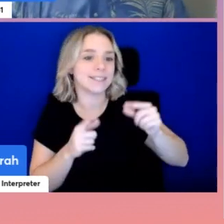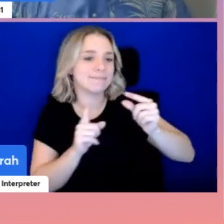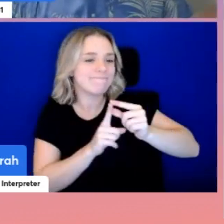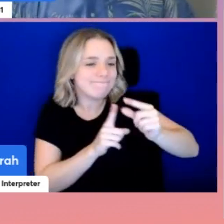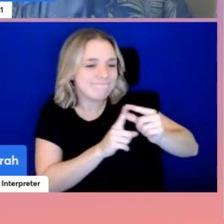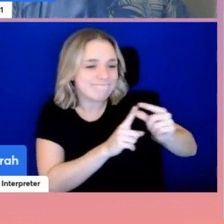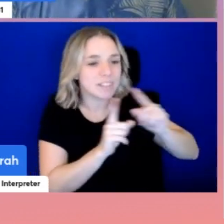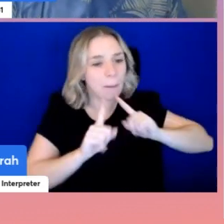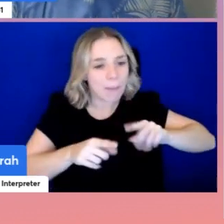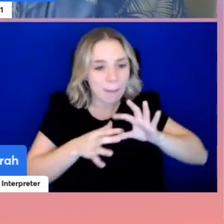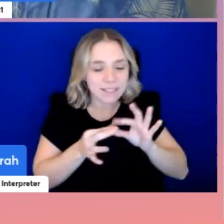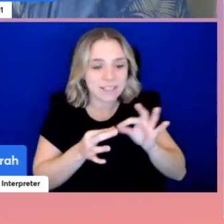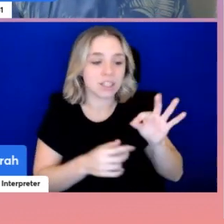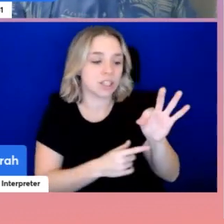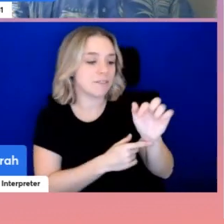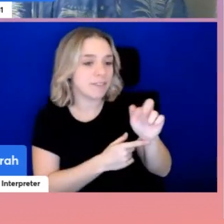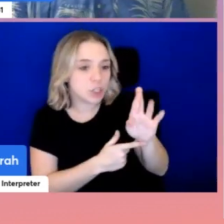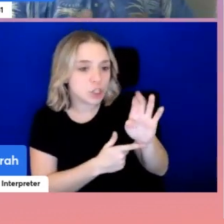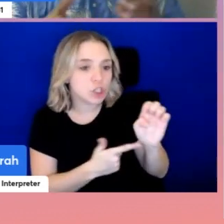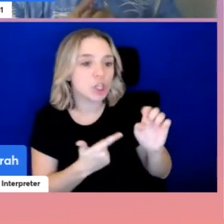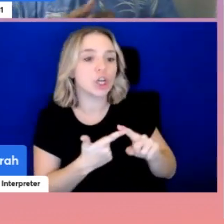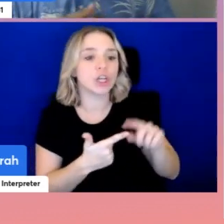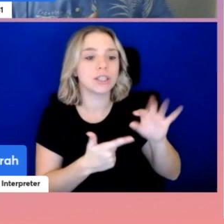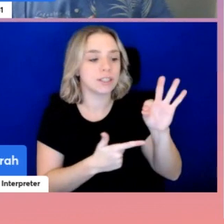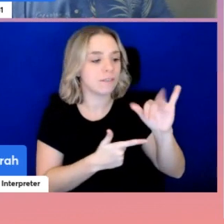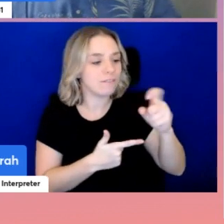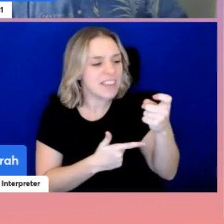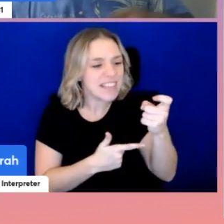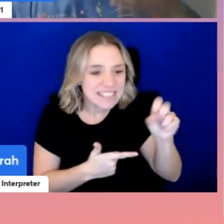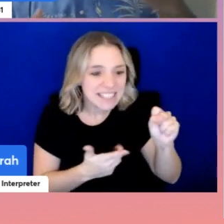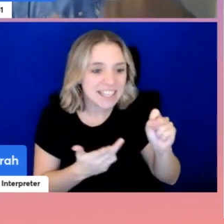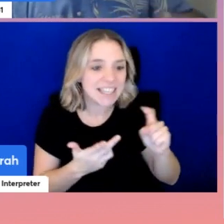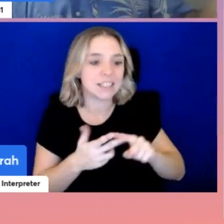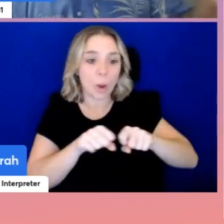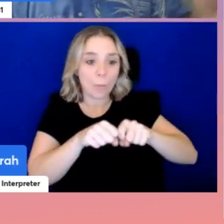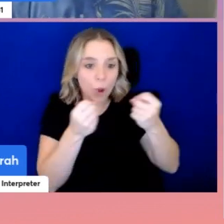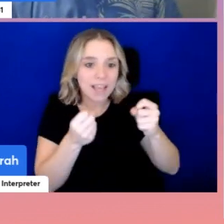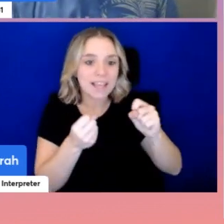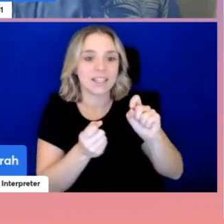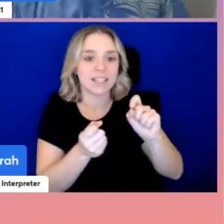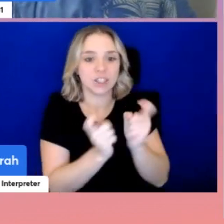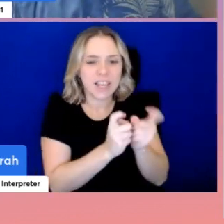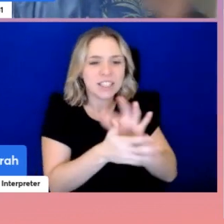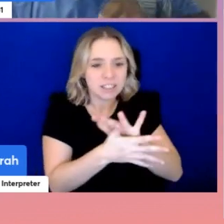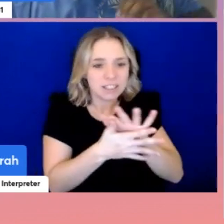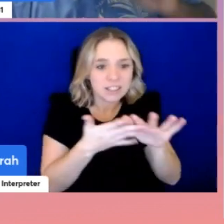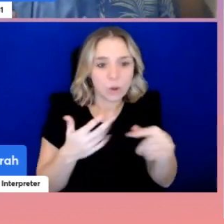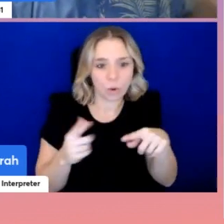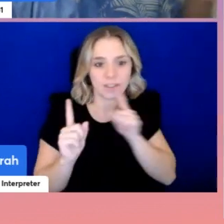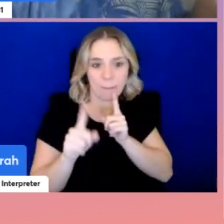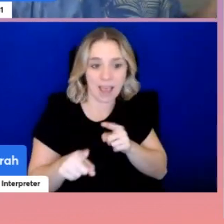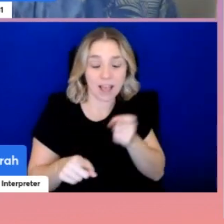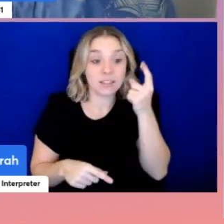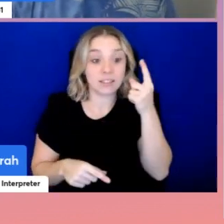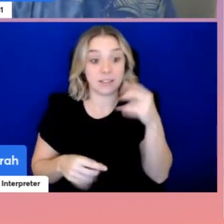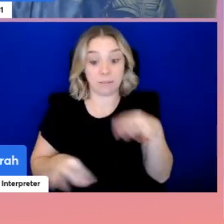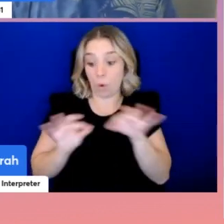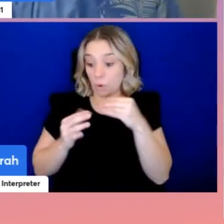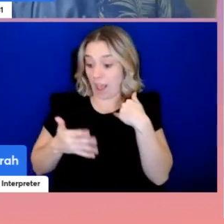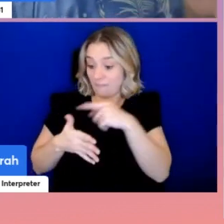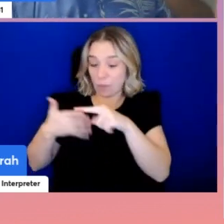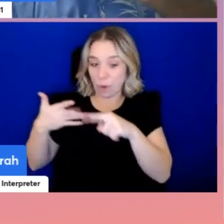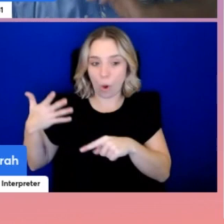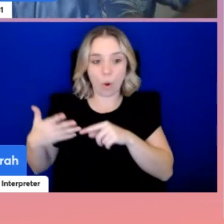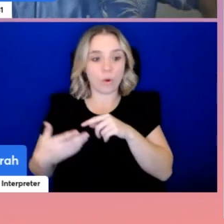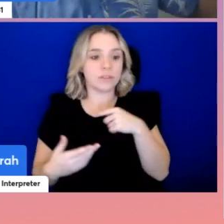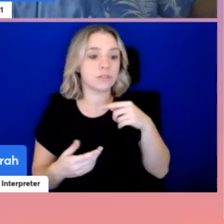the case may be, breaking changes, right? As long as you have those commit messages in when you PR, this workflow that we include in your repo